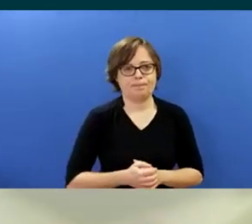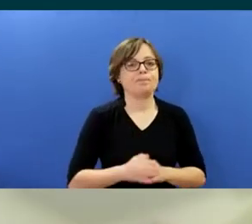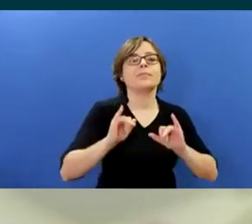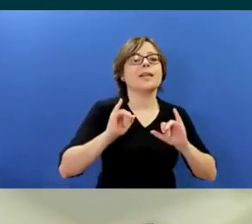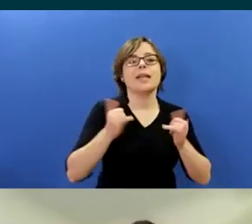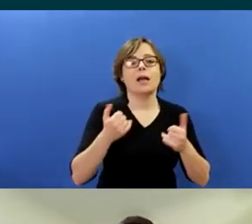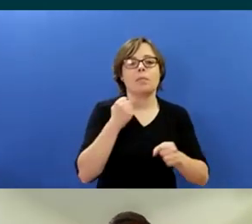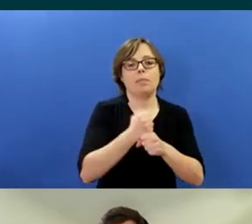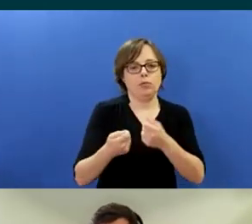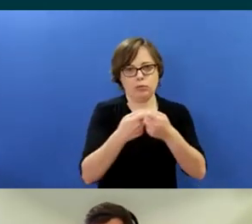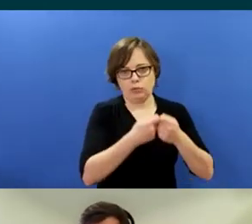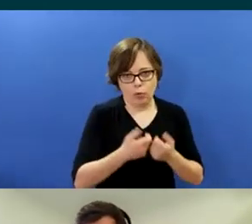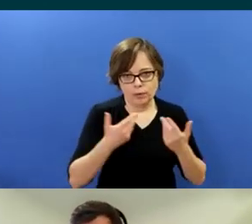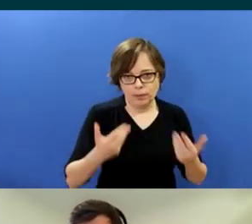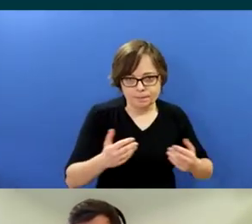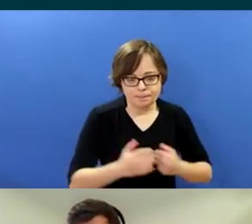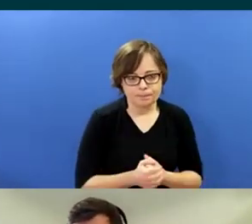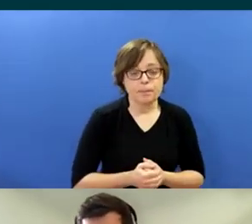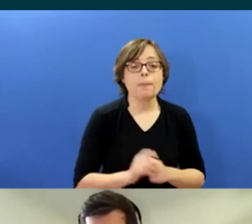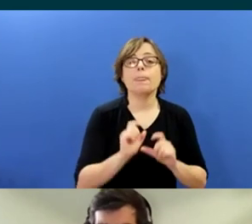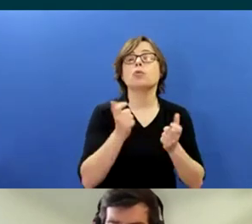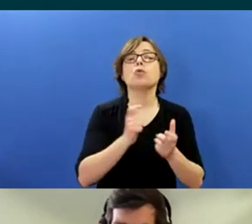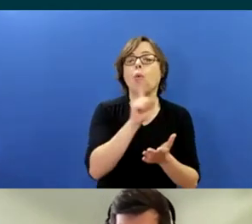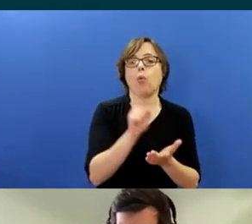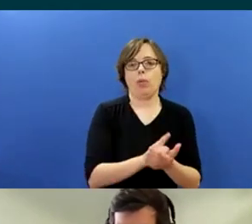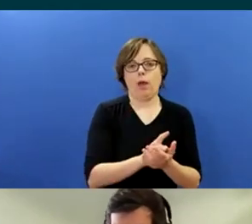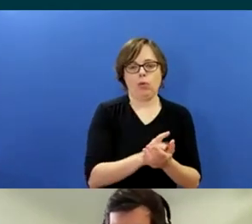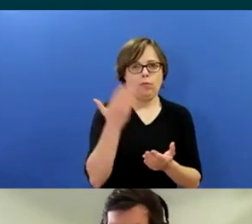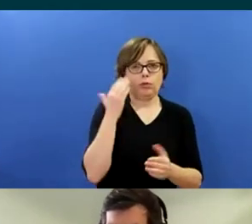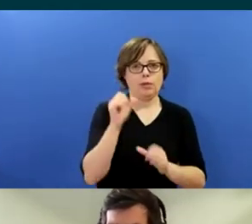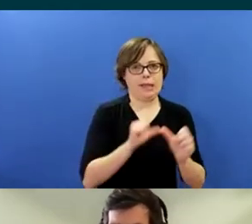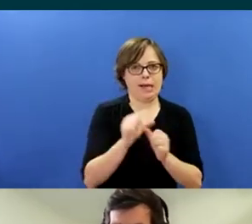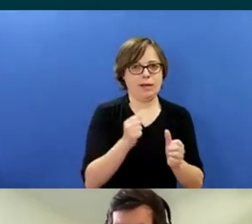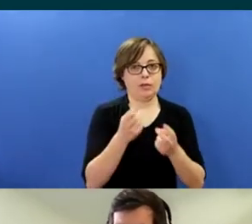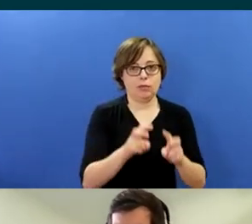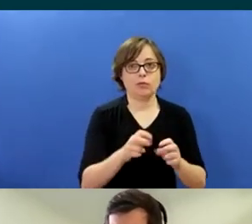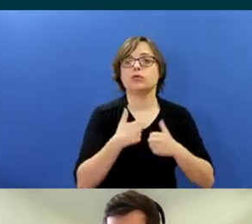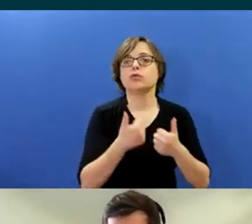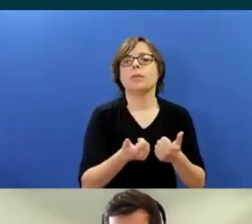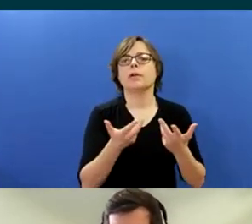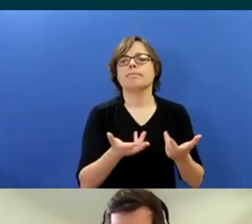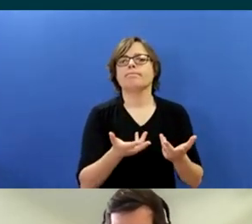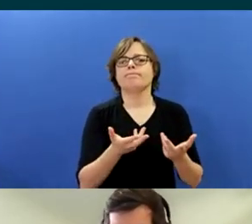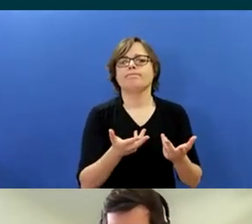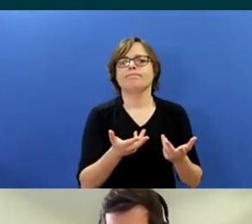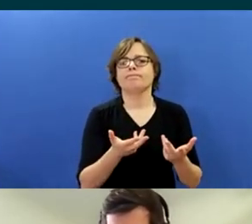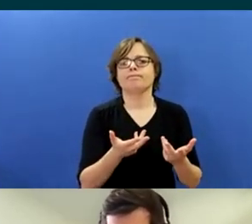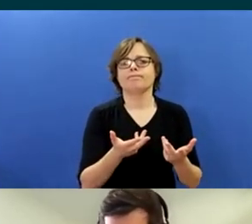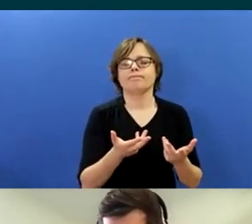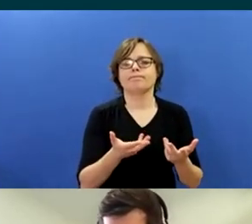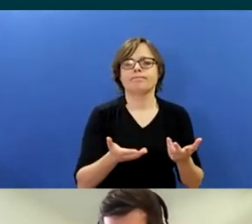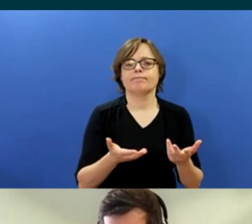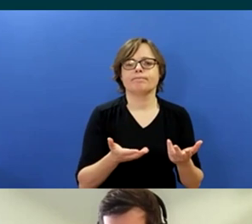What we did in the last years in order to strengthen knowledge exchange and networking within the